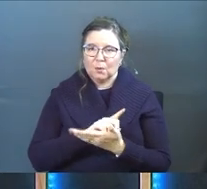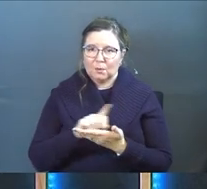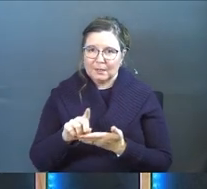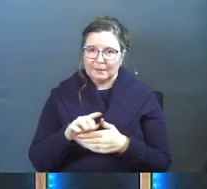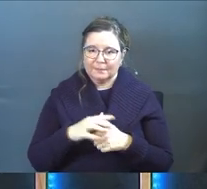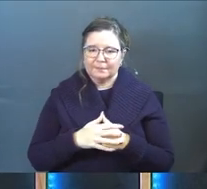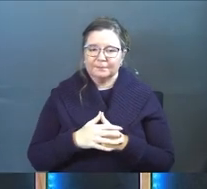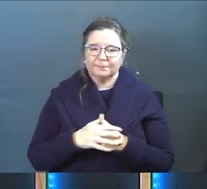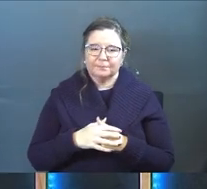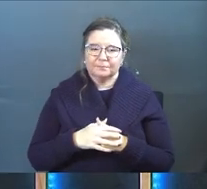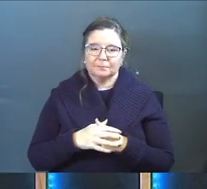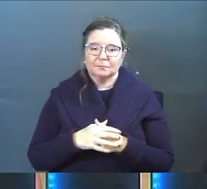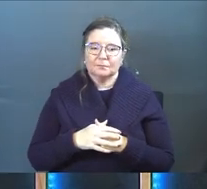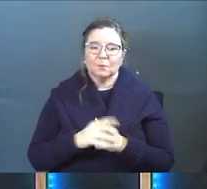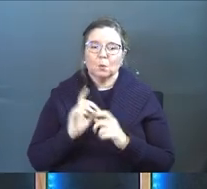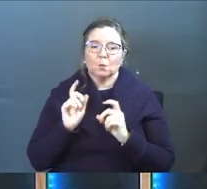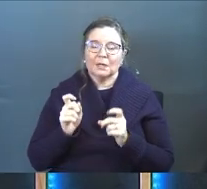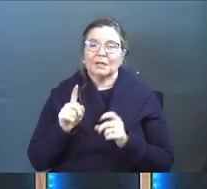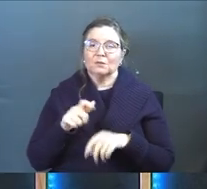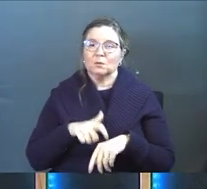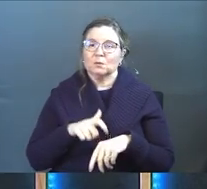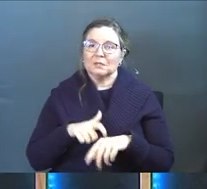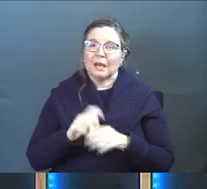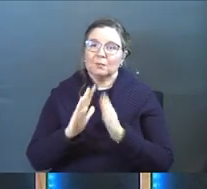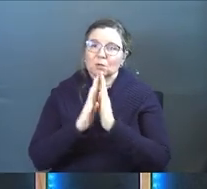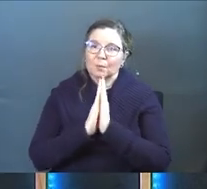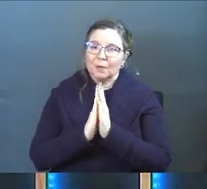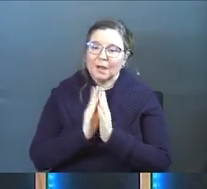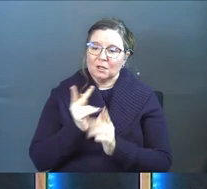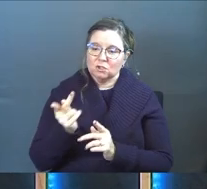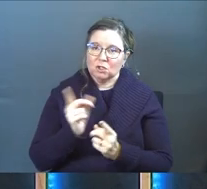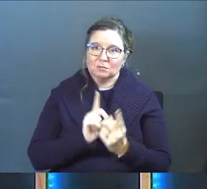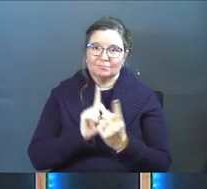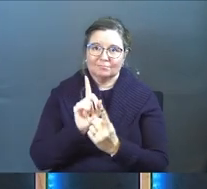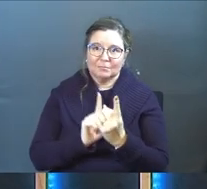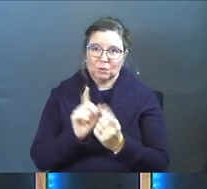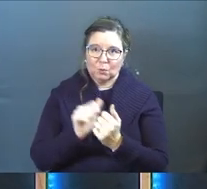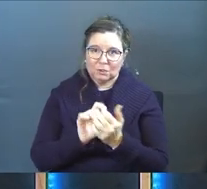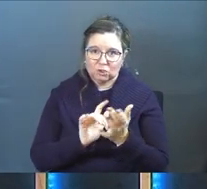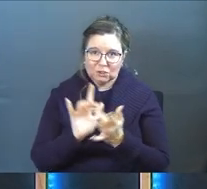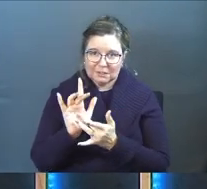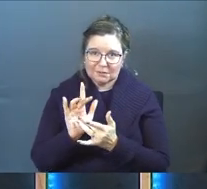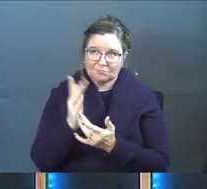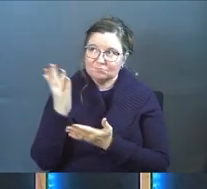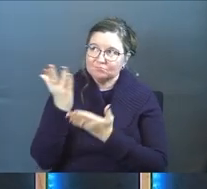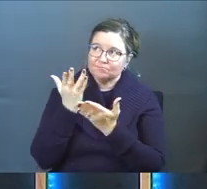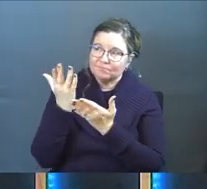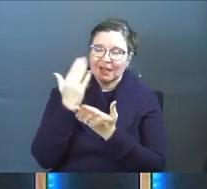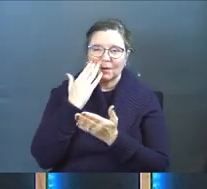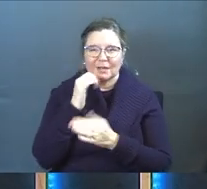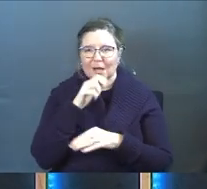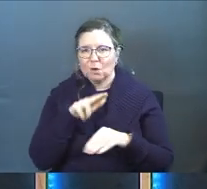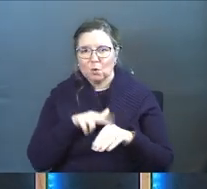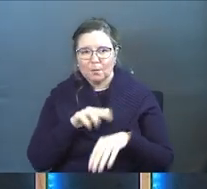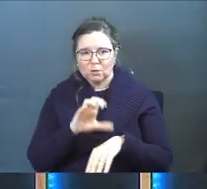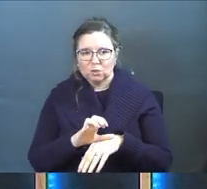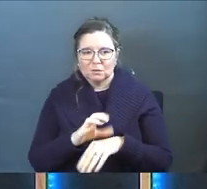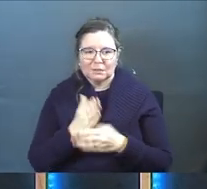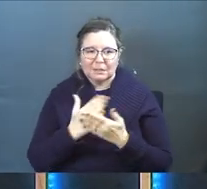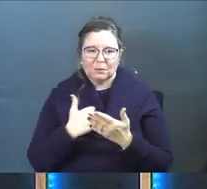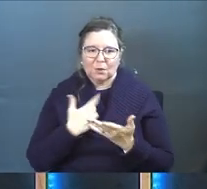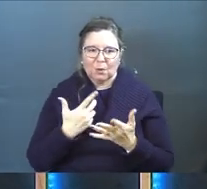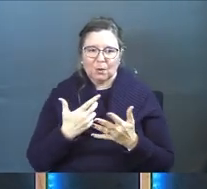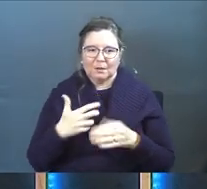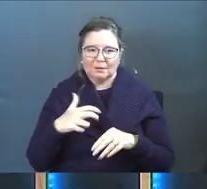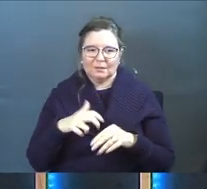week. And we're going to give you time to just pray, just you and Jesus. And I know this is not normal church and some of